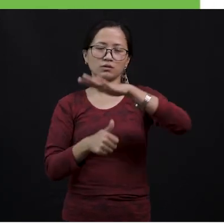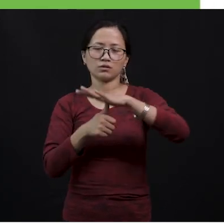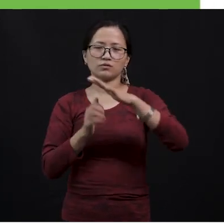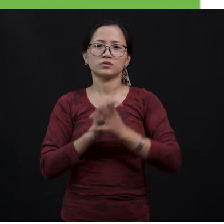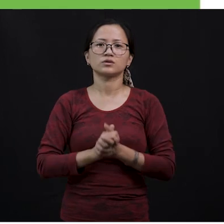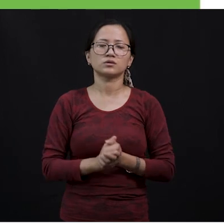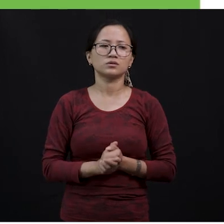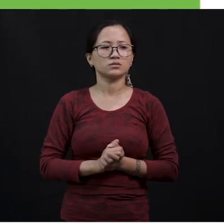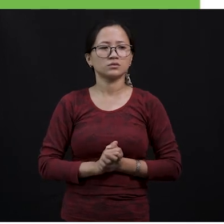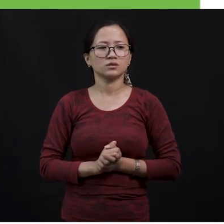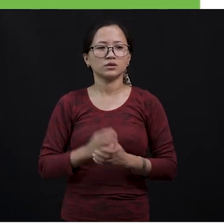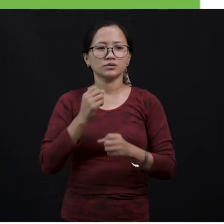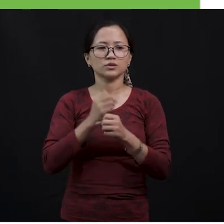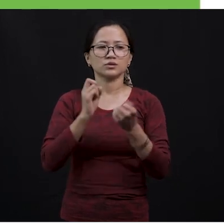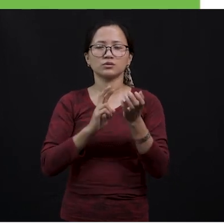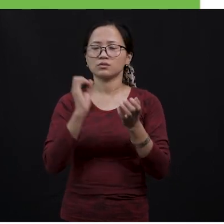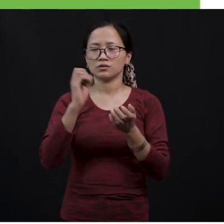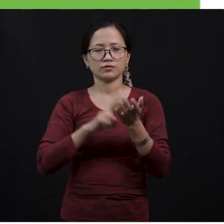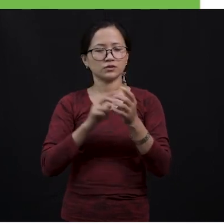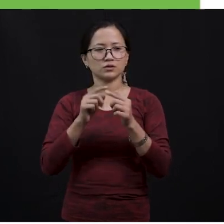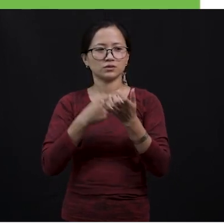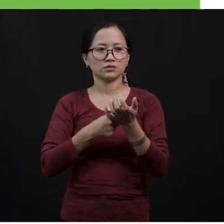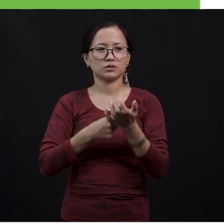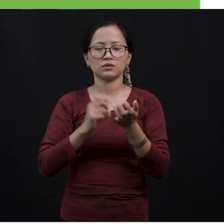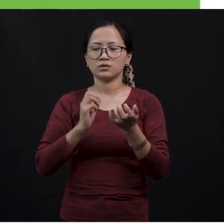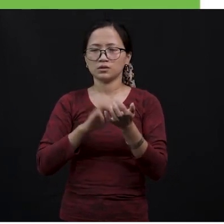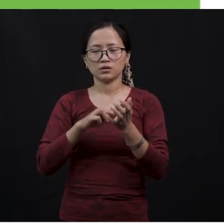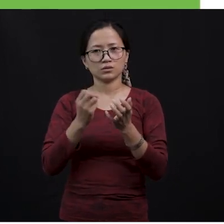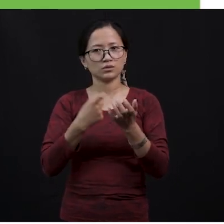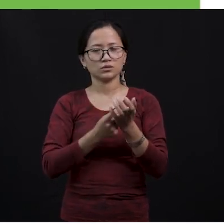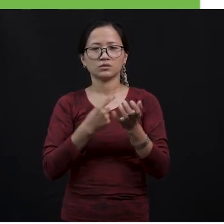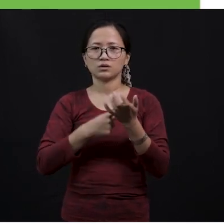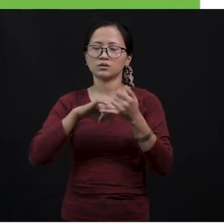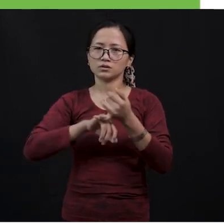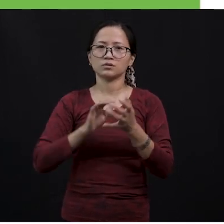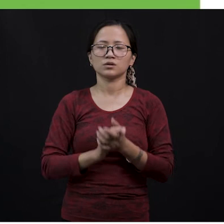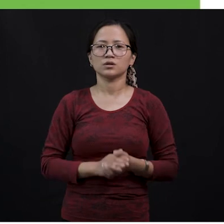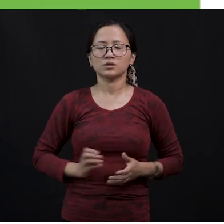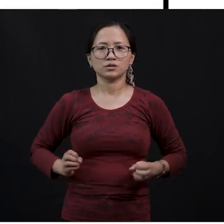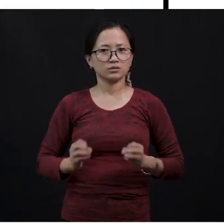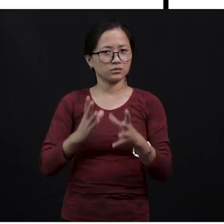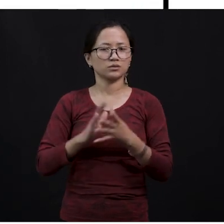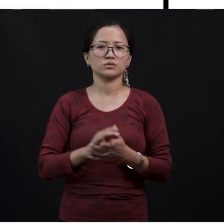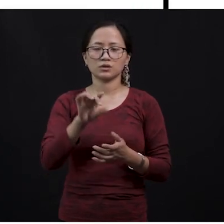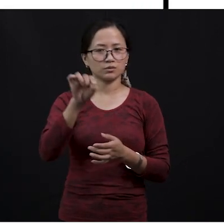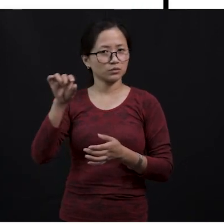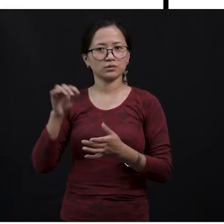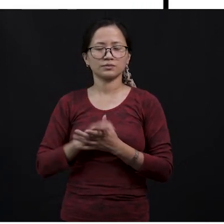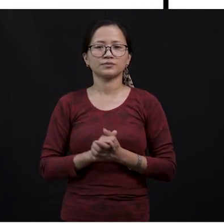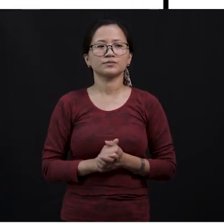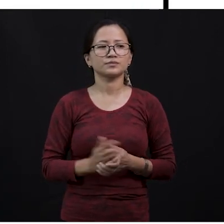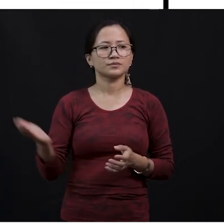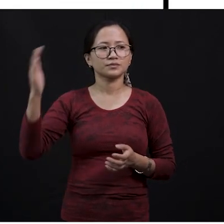accept my rule. So instead of the Turkish nobles, he started appointing his own countrymen, Afghans, as governors.